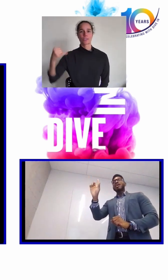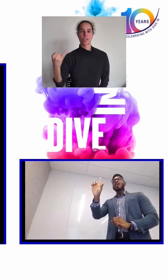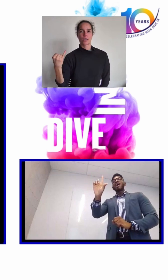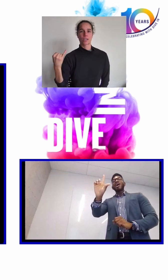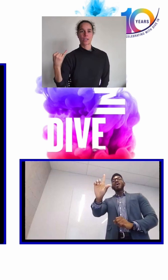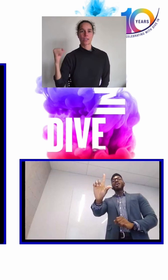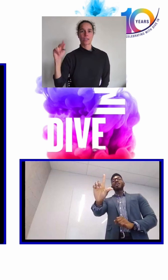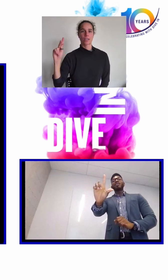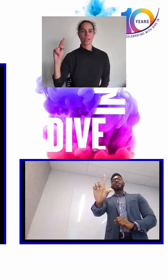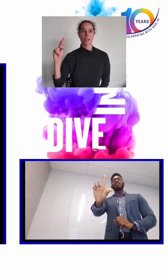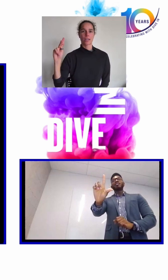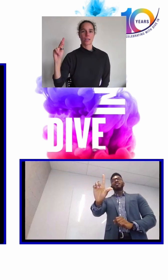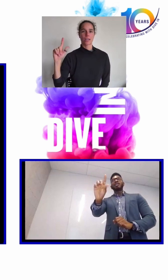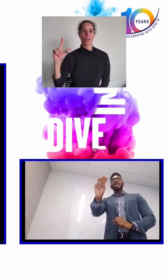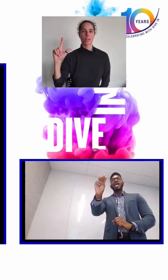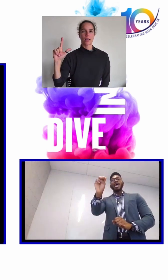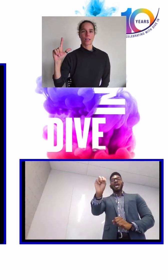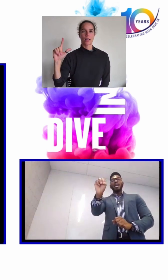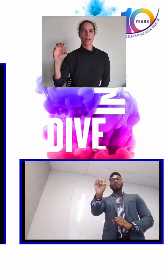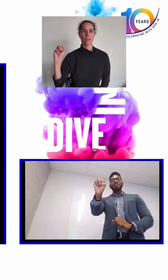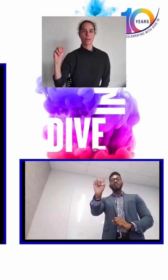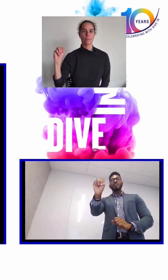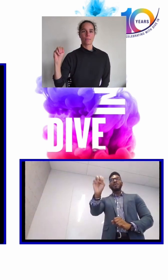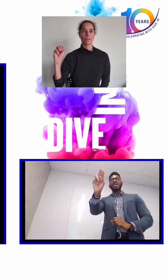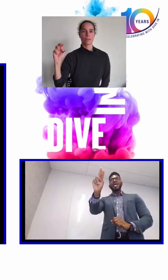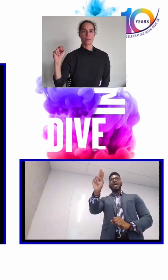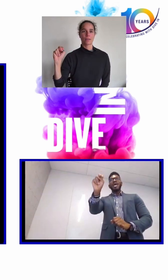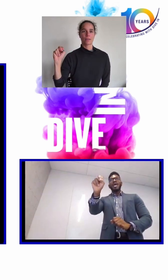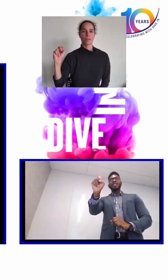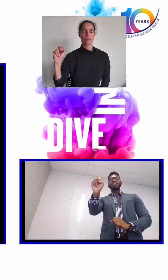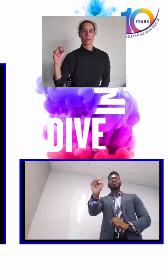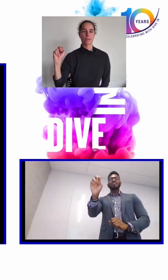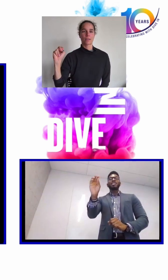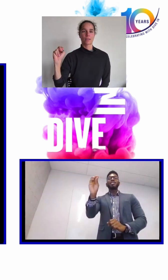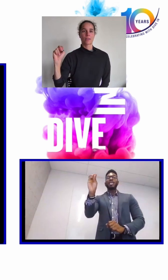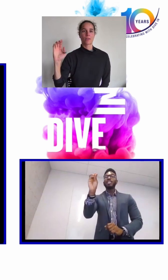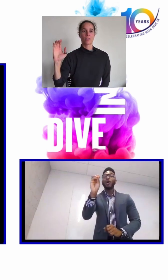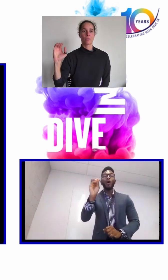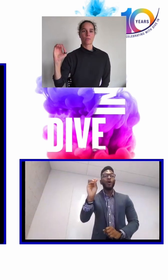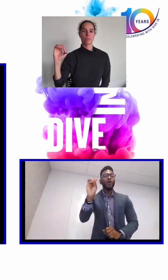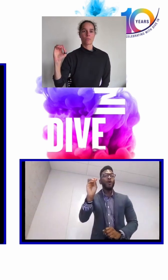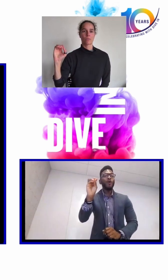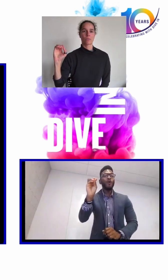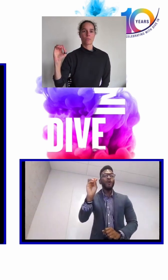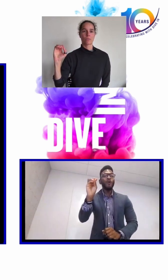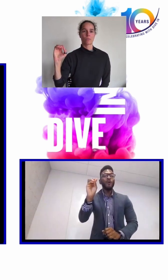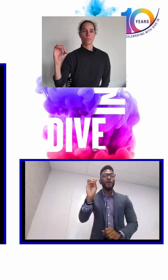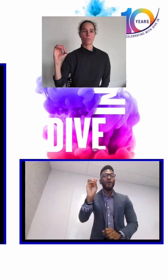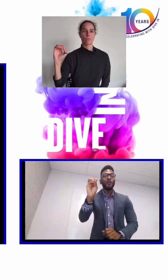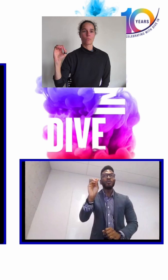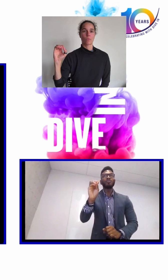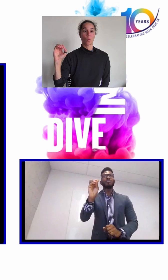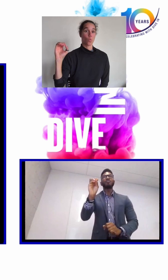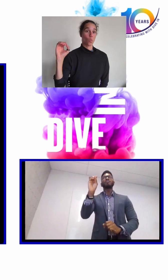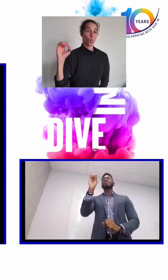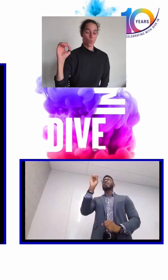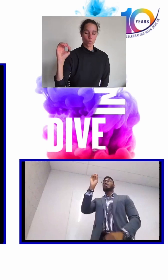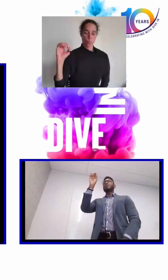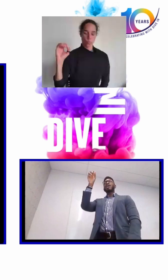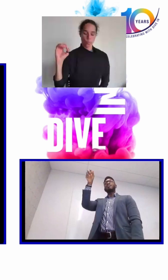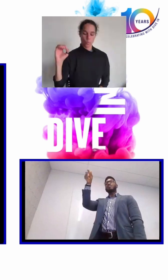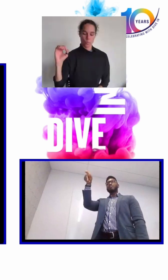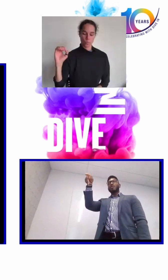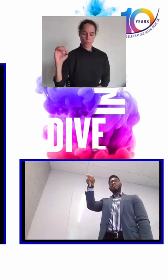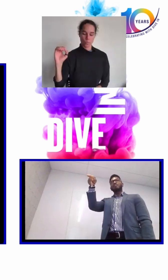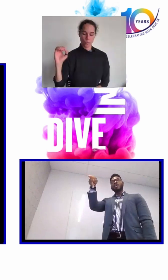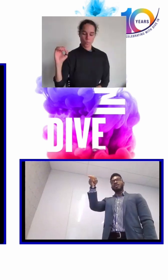K, L, M, N, and O.